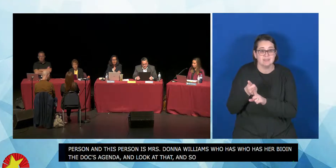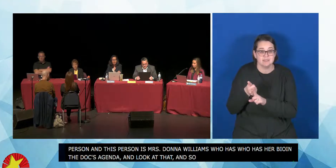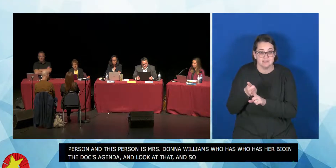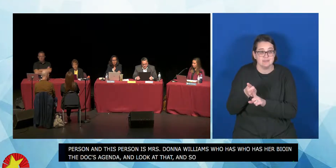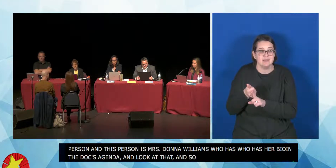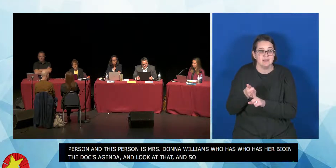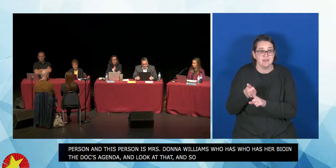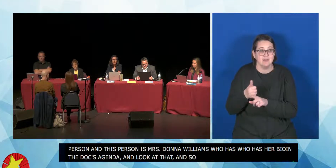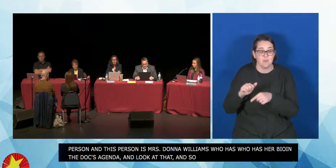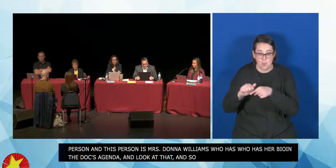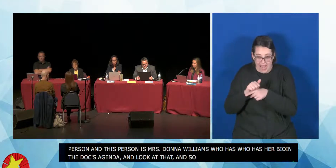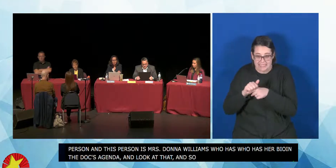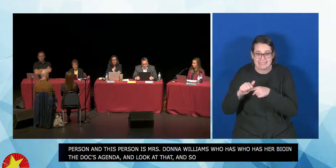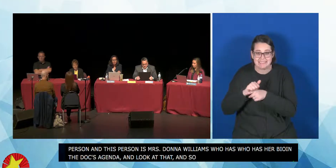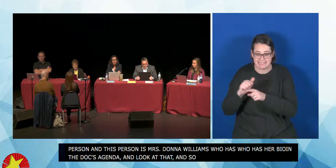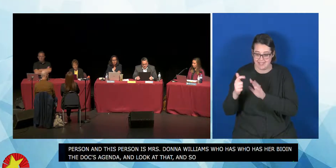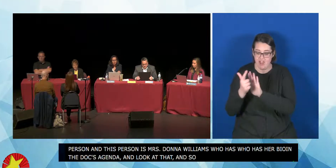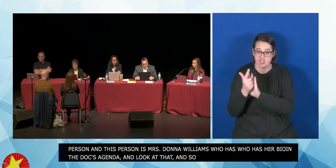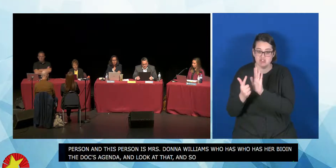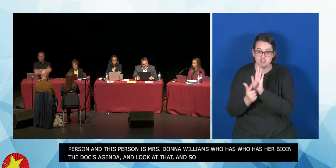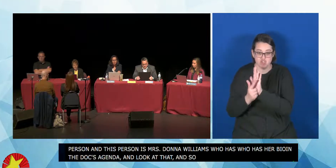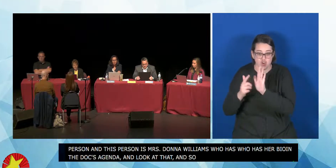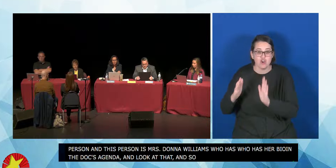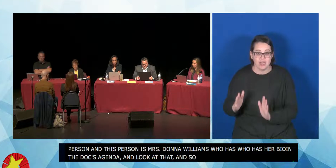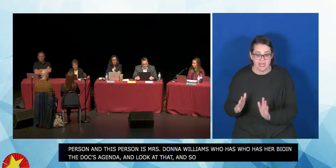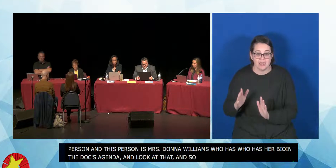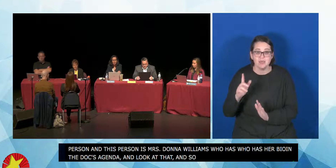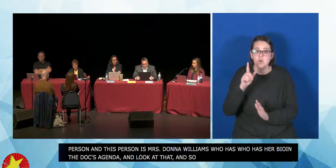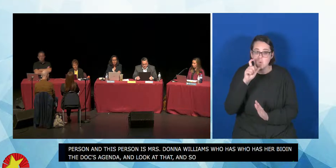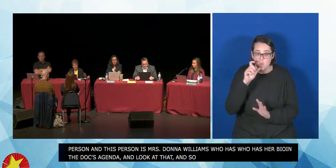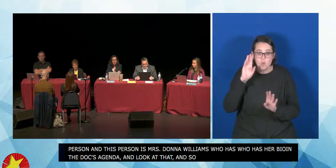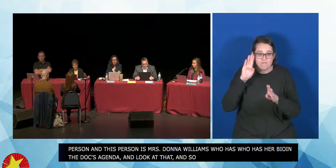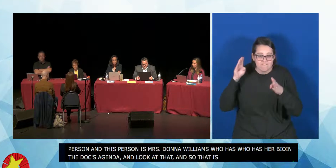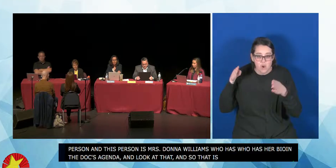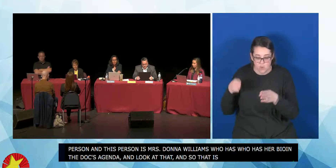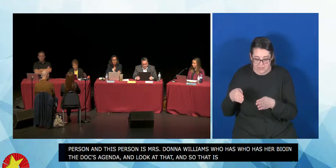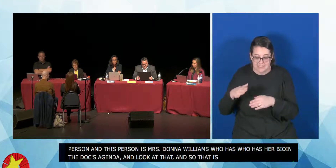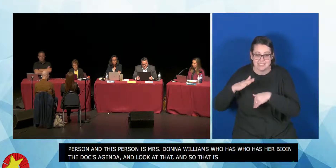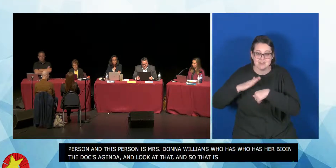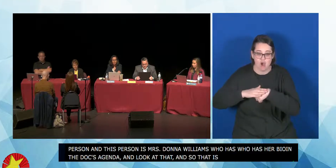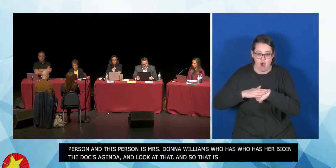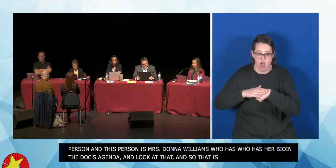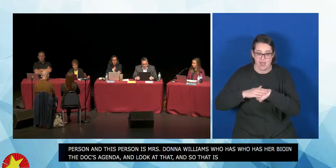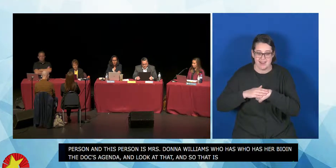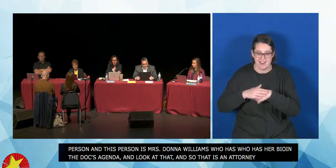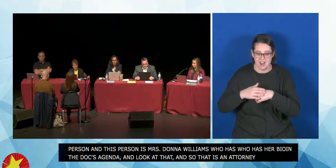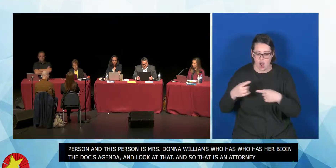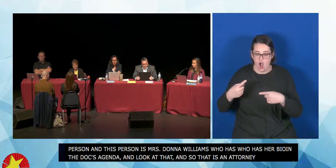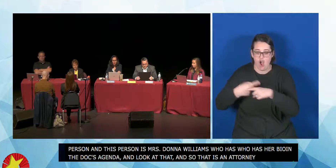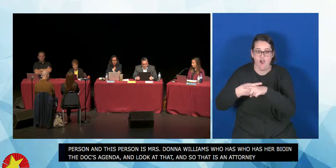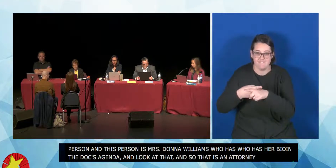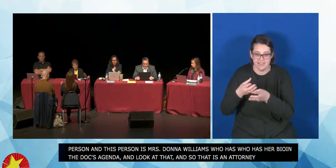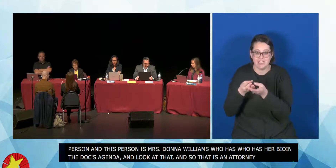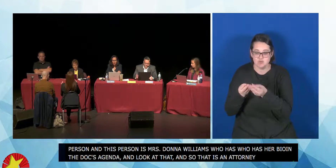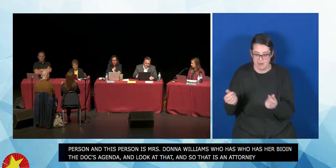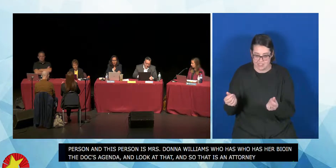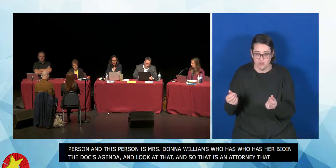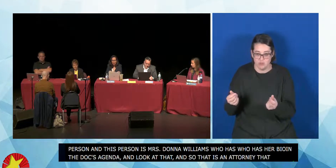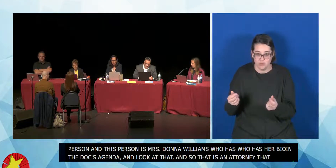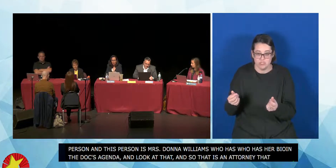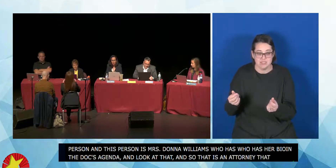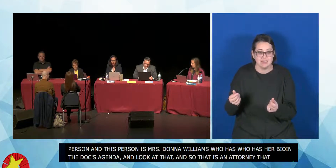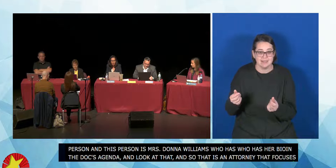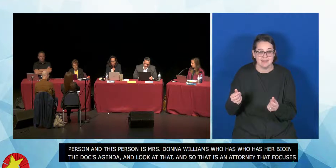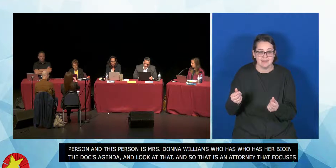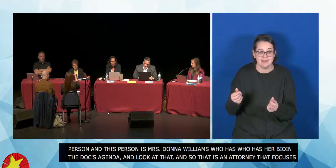attorney that focuses on conflict resolution outside